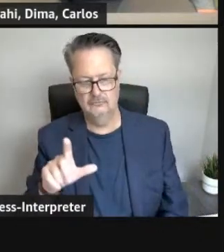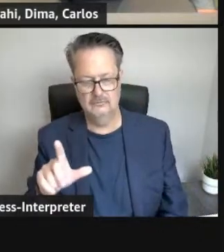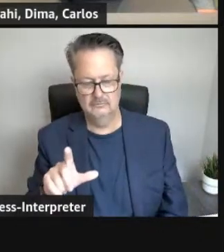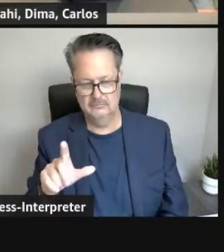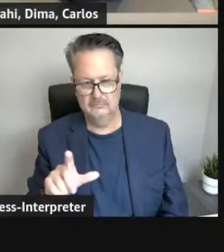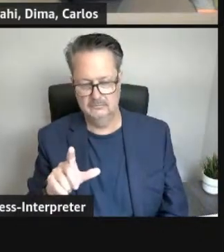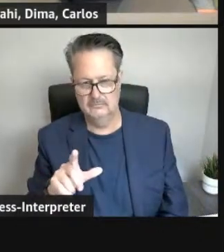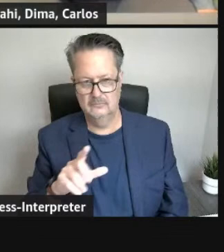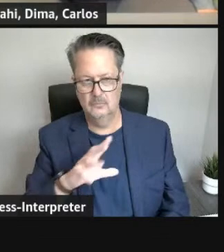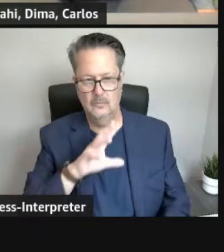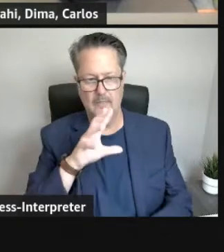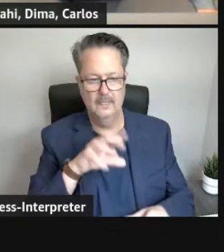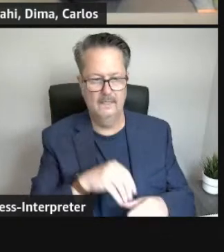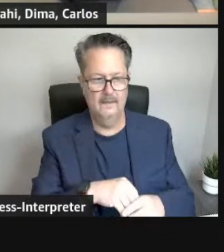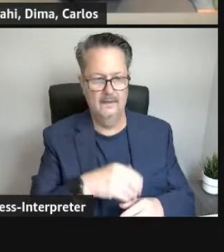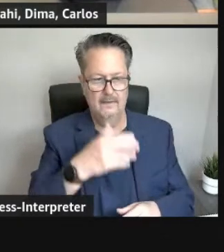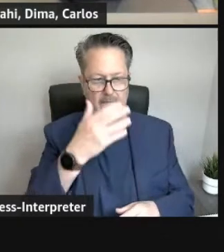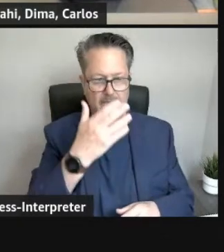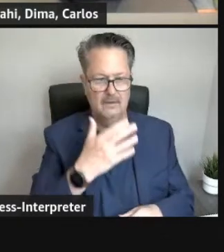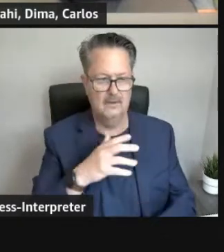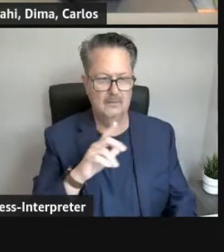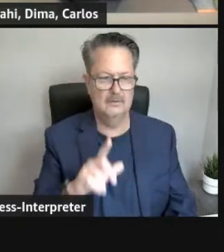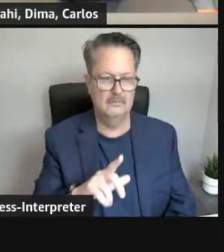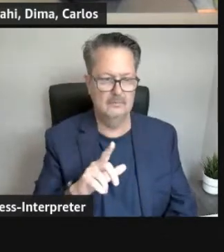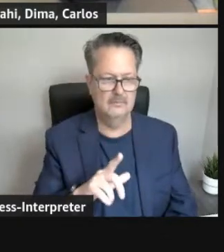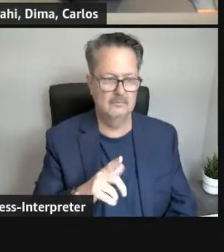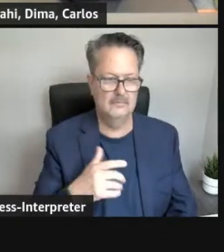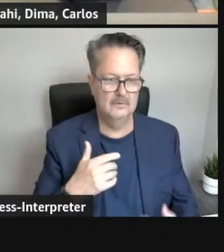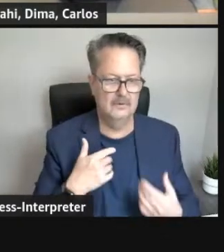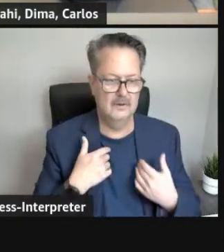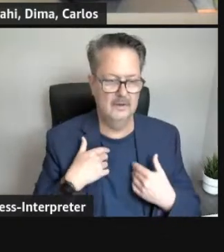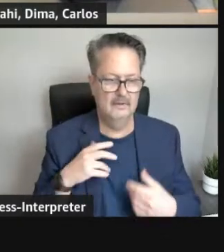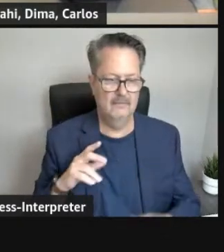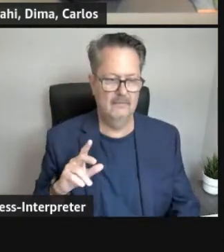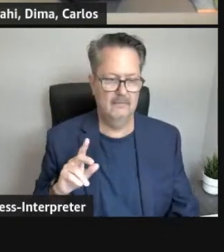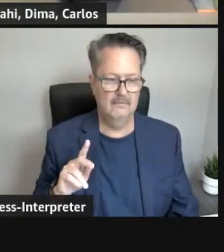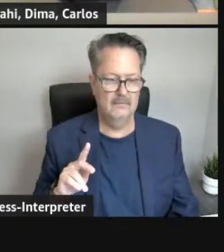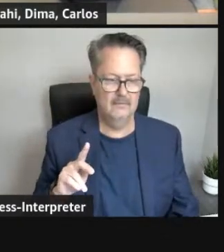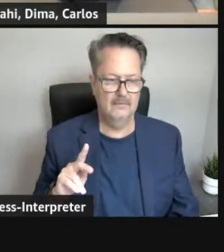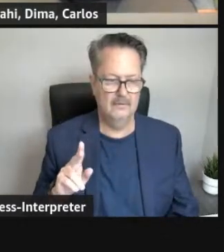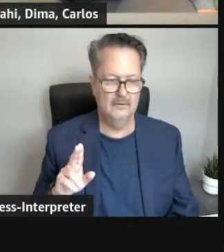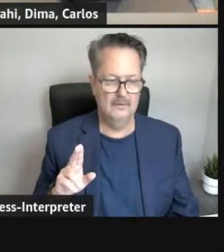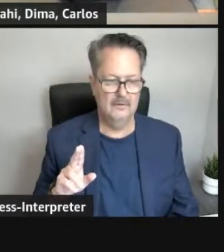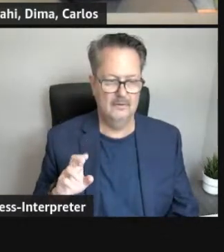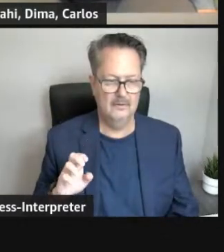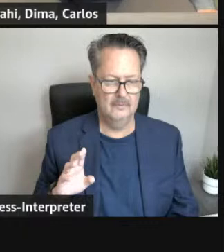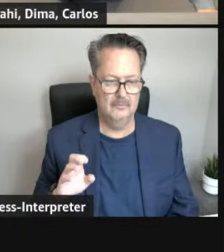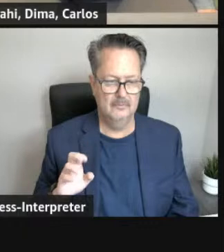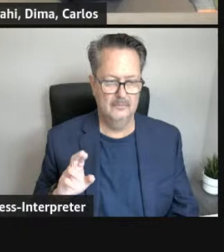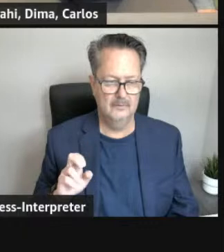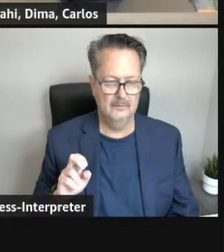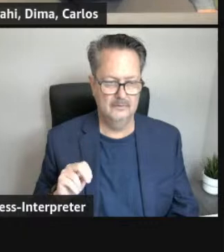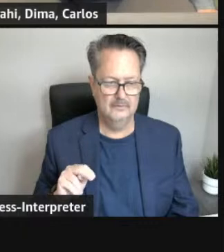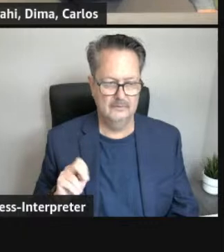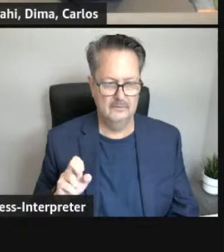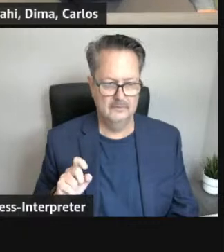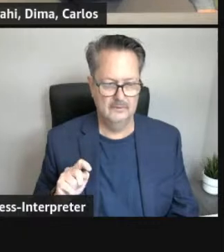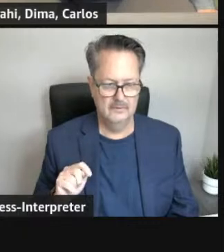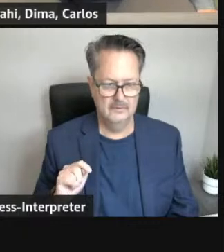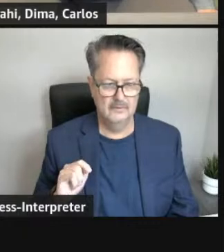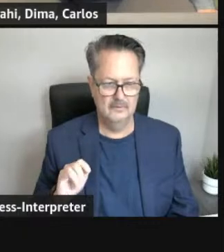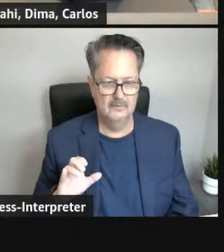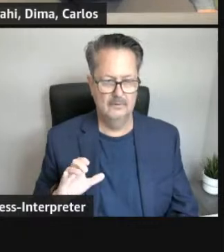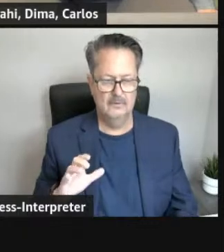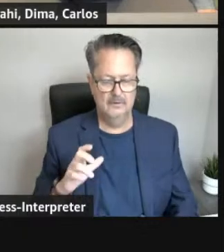the front end repository, there are Kubernetes manifests that deploy this application. And I